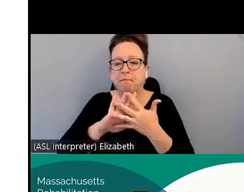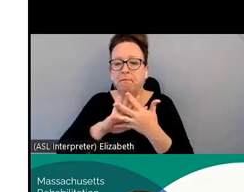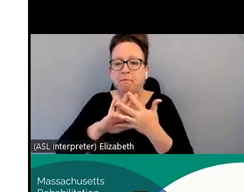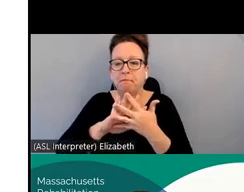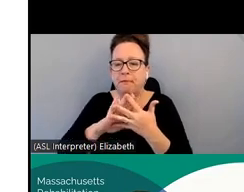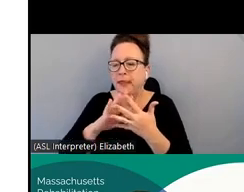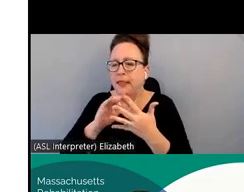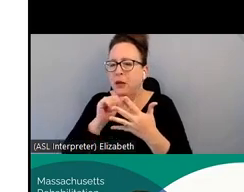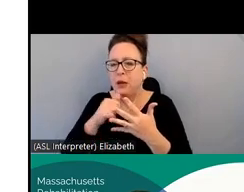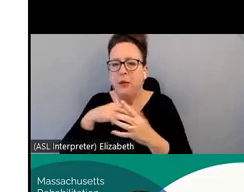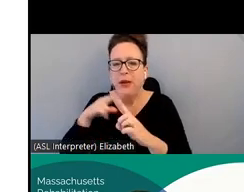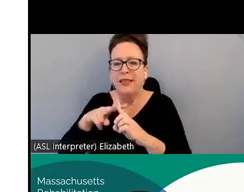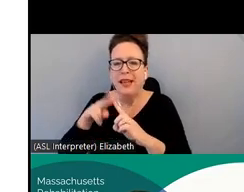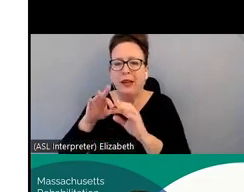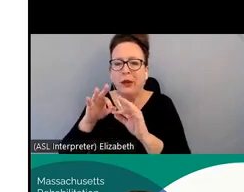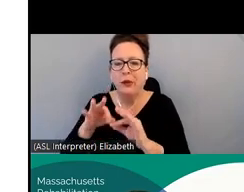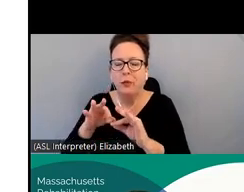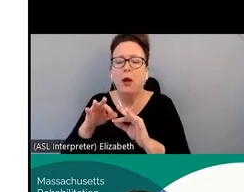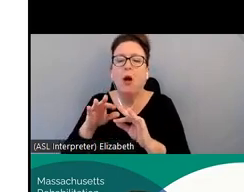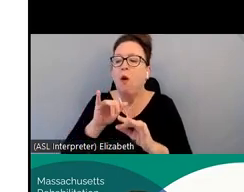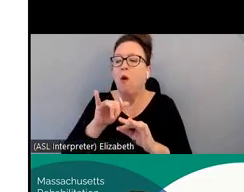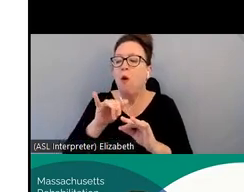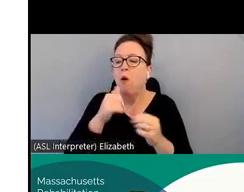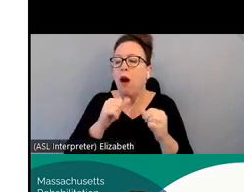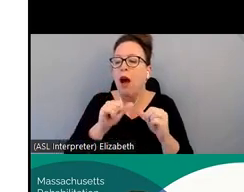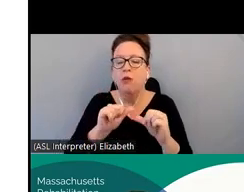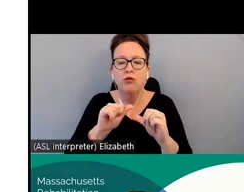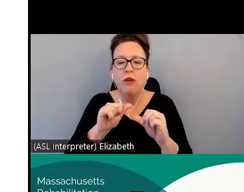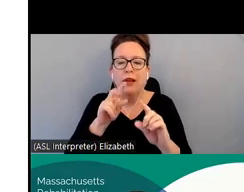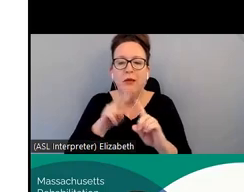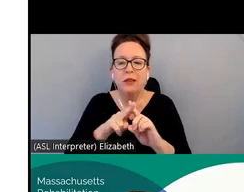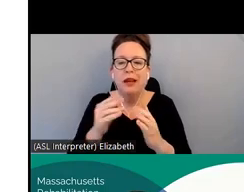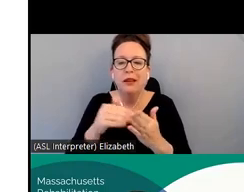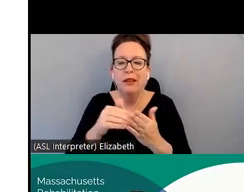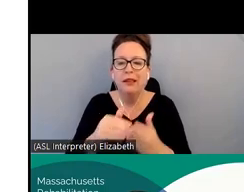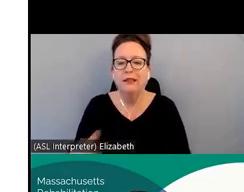Okay, I'll try to reassign you. Hold on, Ana.